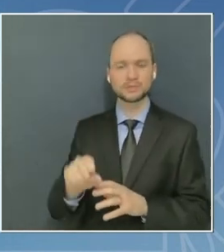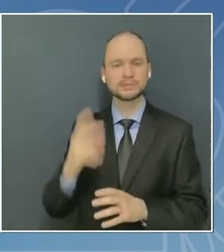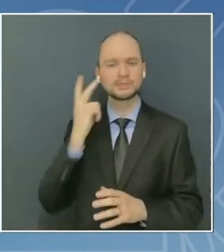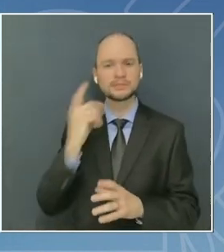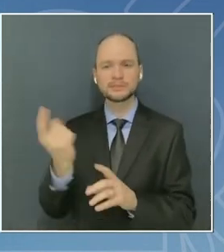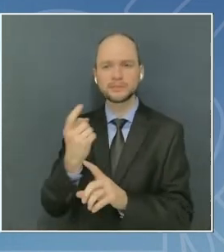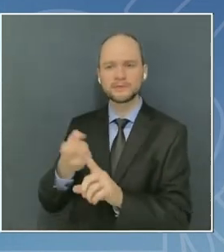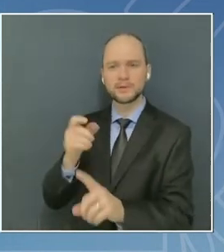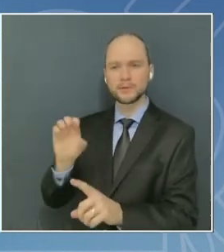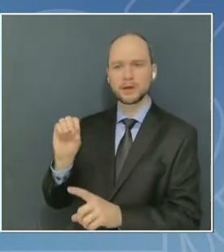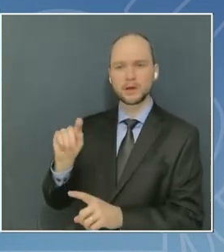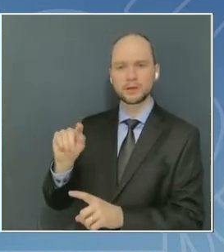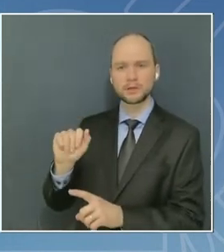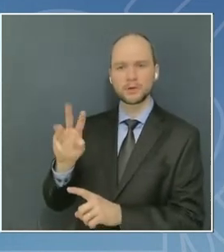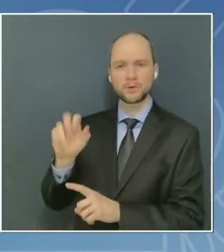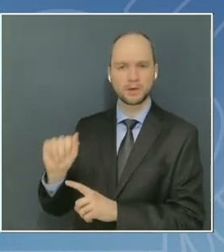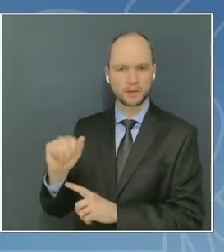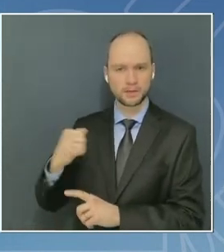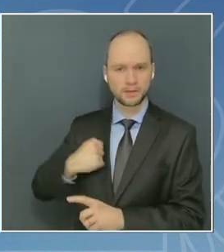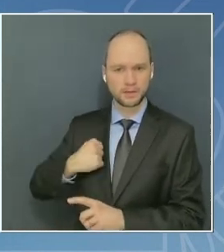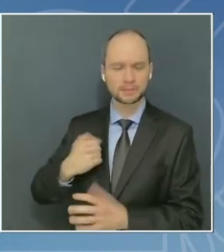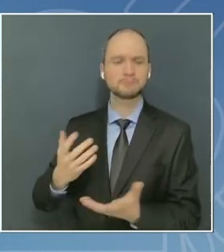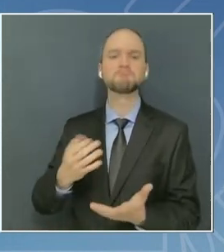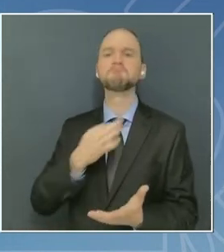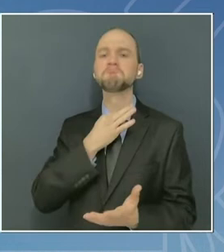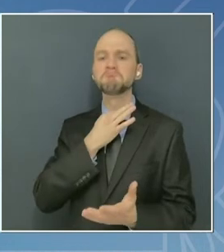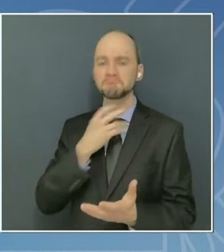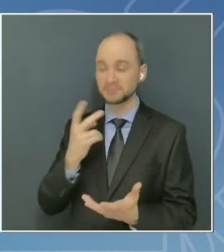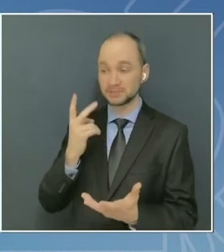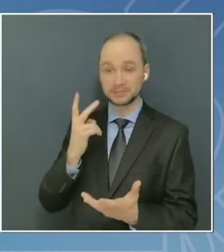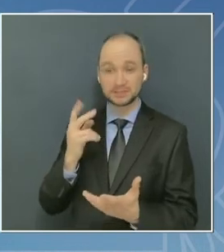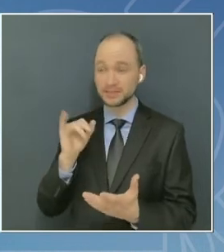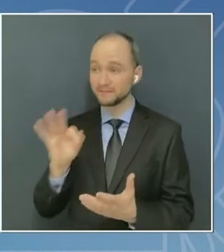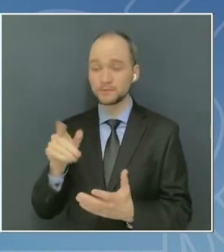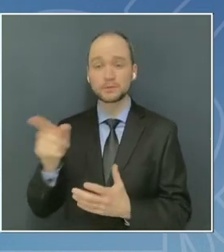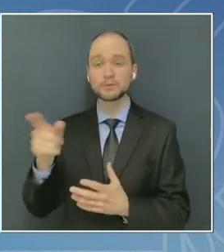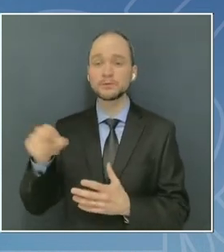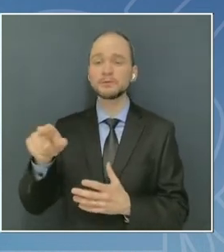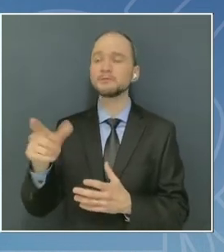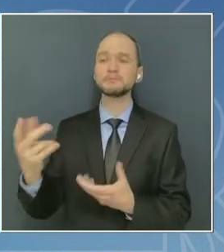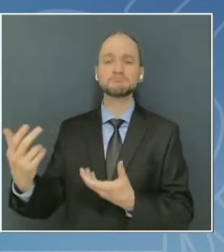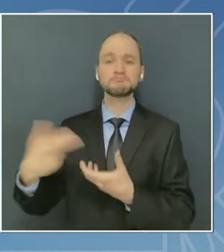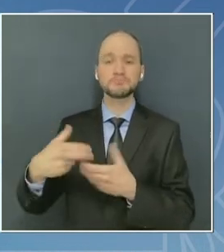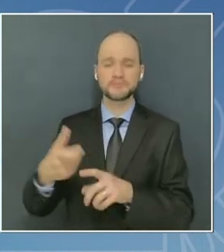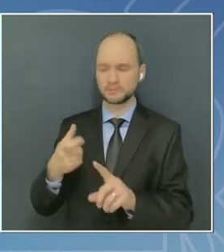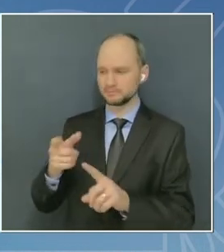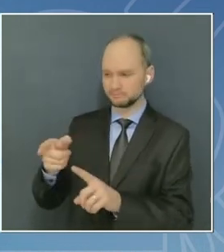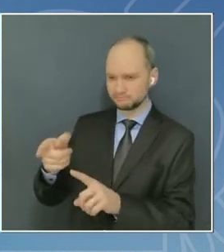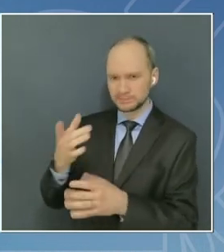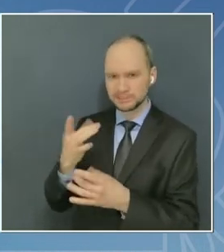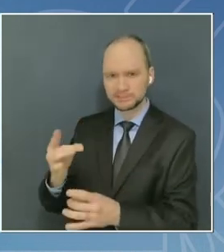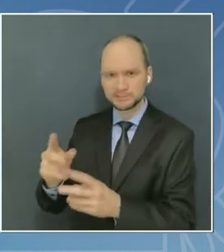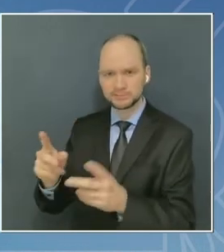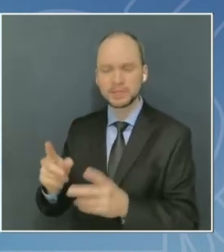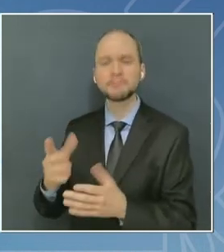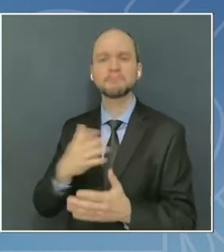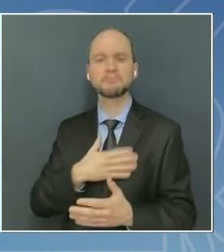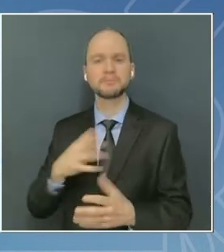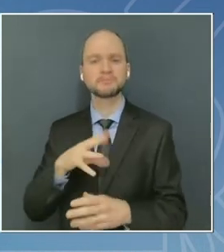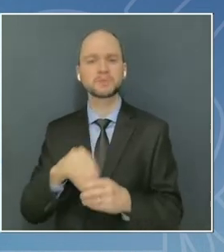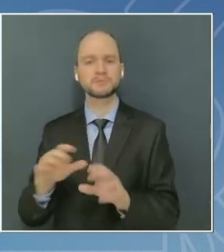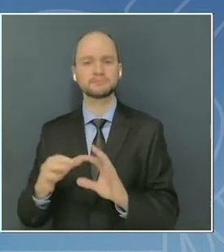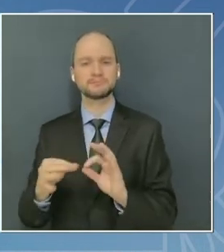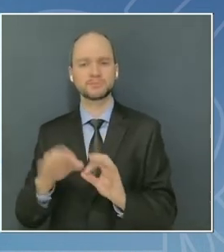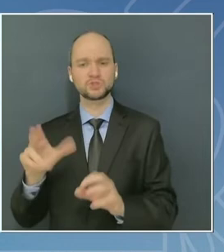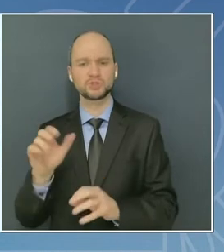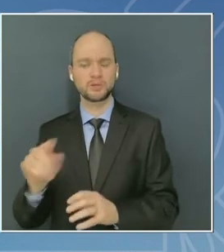from Ottawa. We want to hear from where you're from. So if you're tuning in from an interesting place, please put it in the chat box and we'll give you a shout